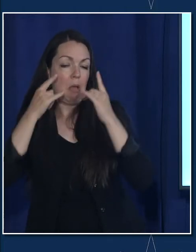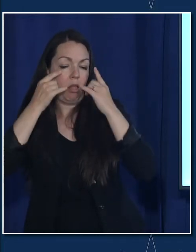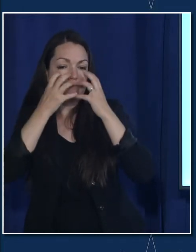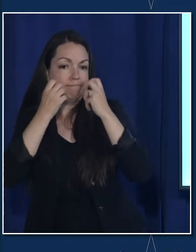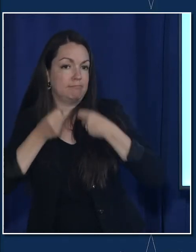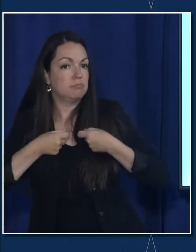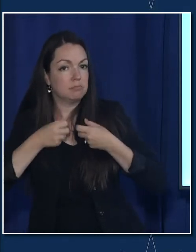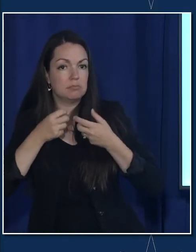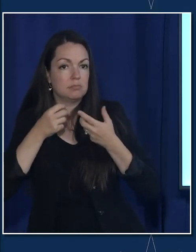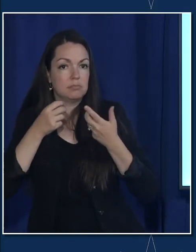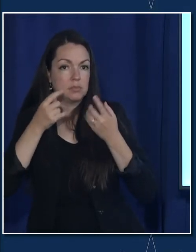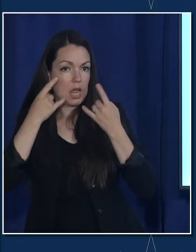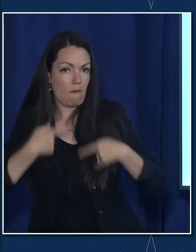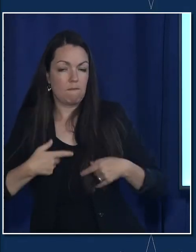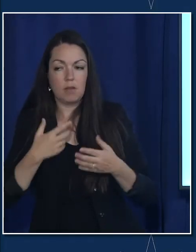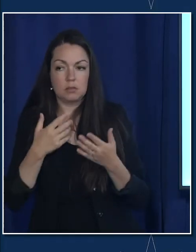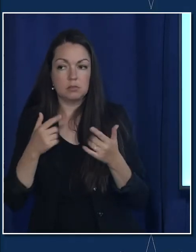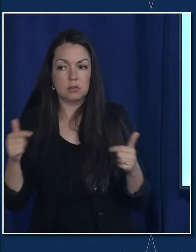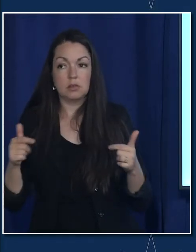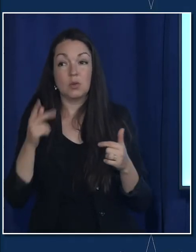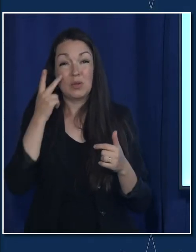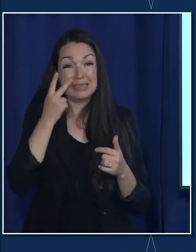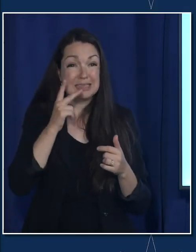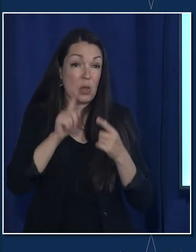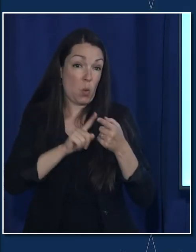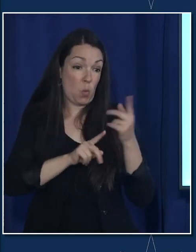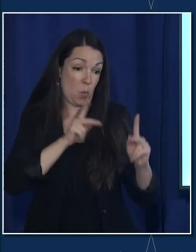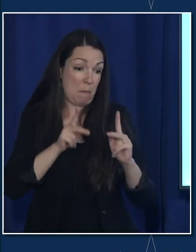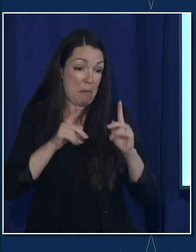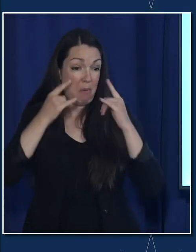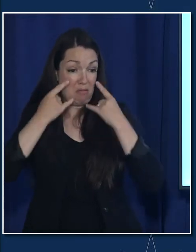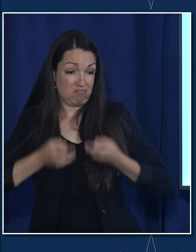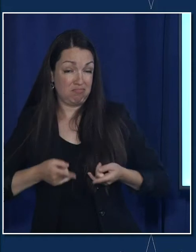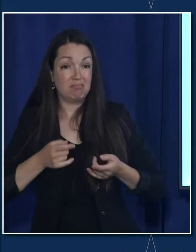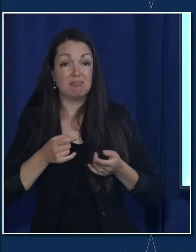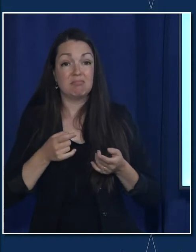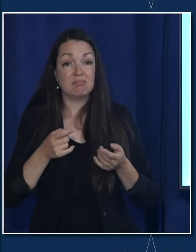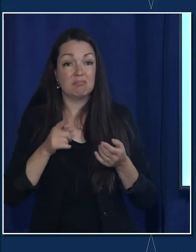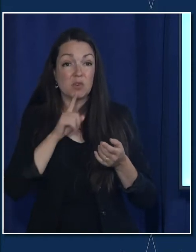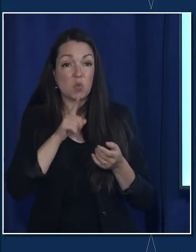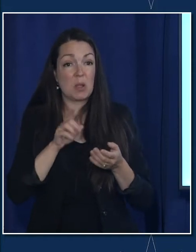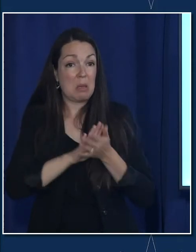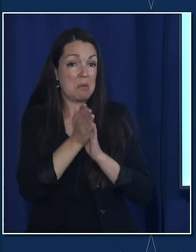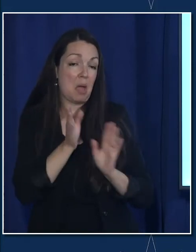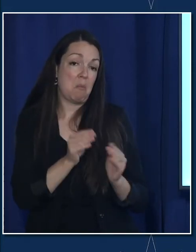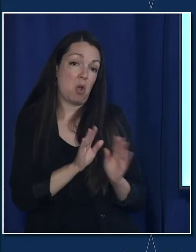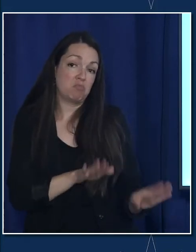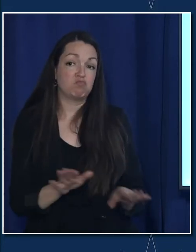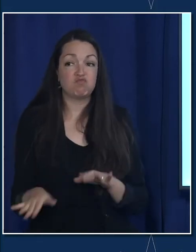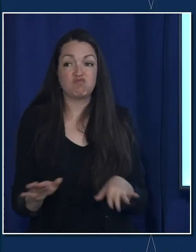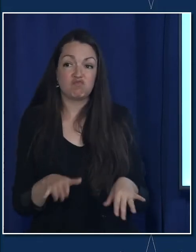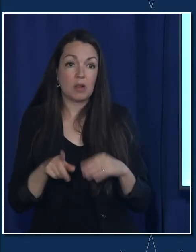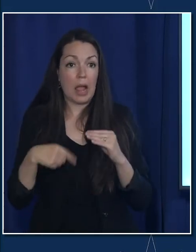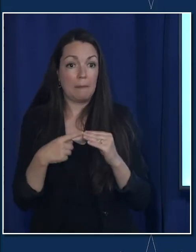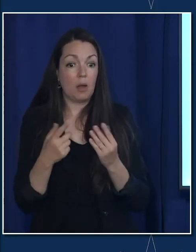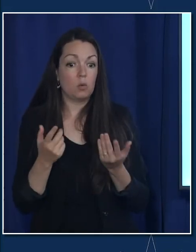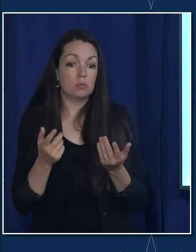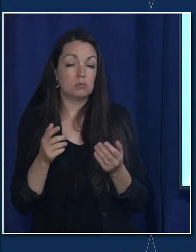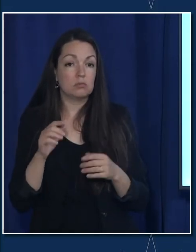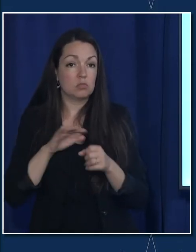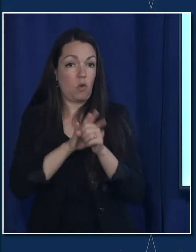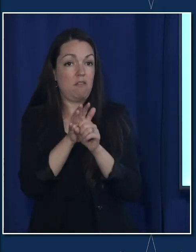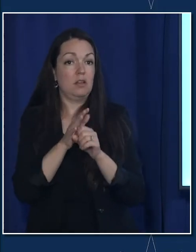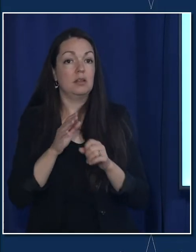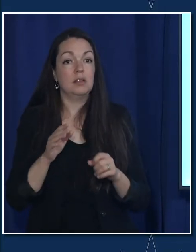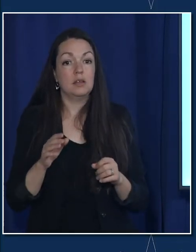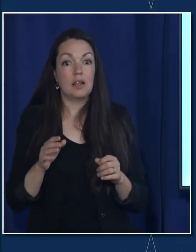and over again from COVID is that it is settings where people let their guard down against COVID that we see the most problems. It's why risk at home has been the highest